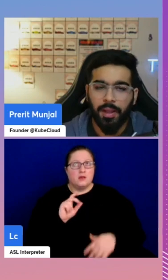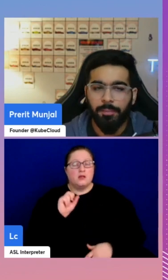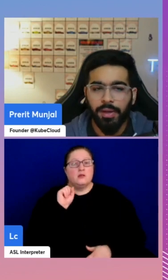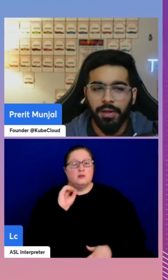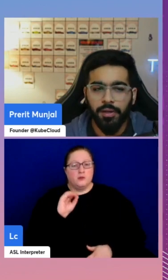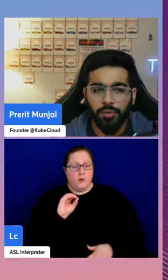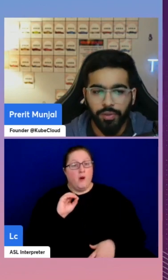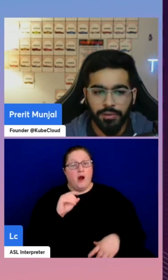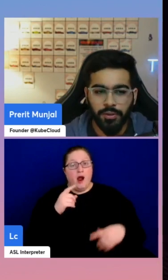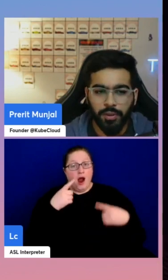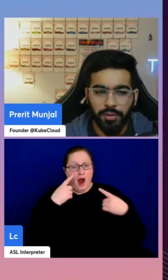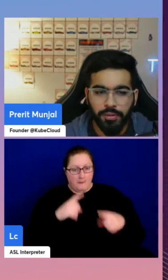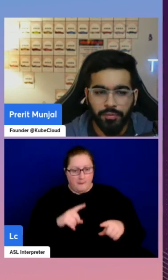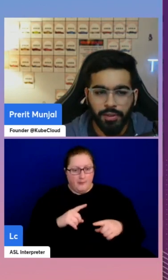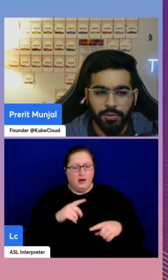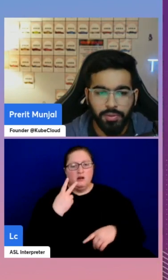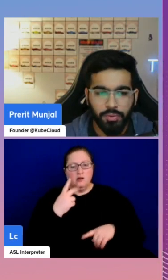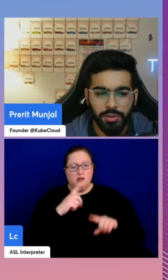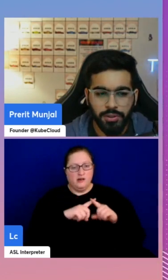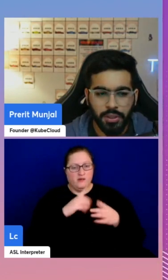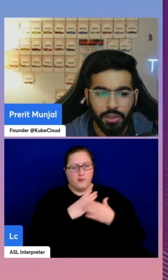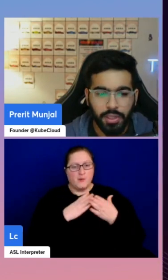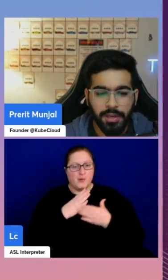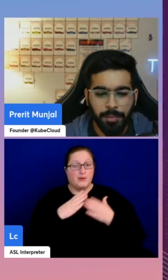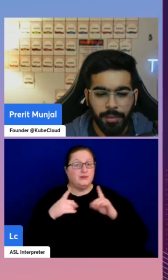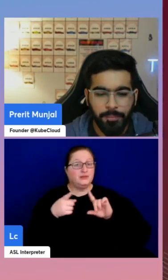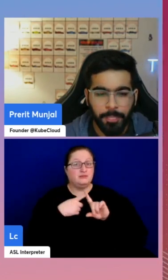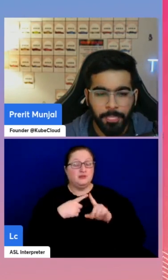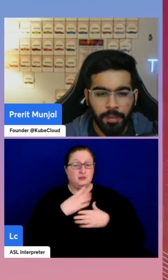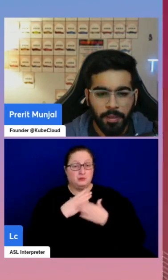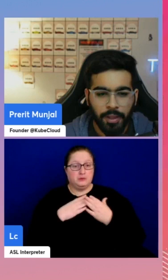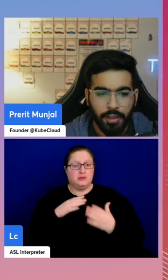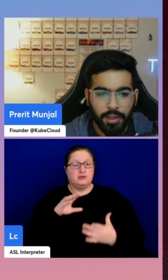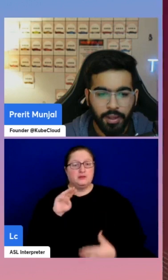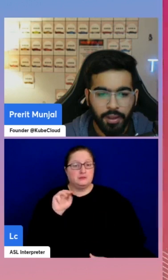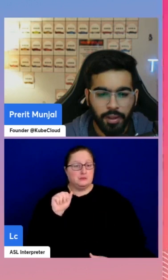the attack happened in two phases. Okay, the first one was in May.